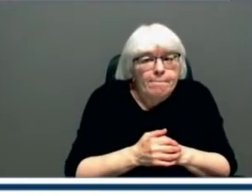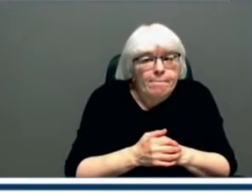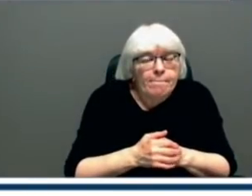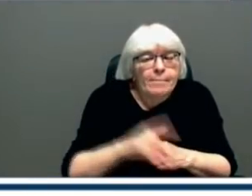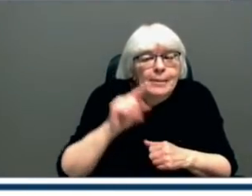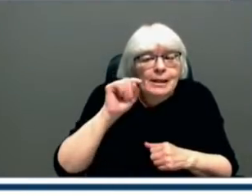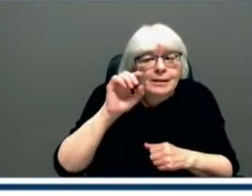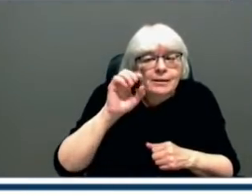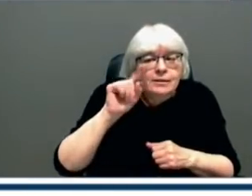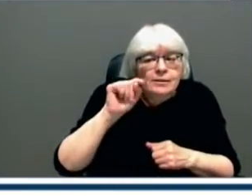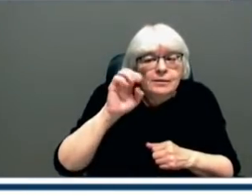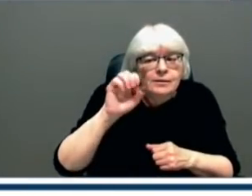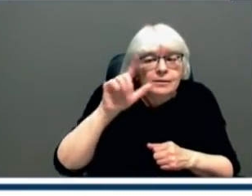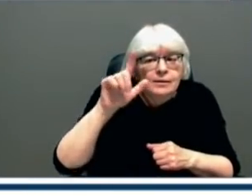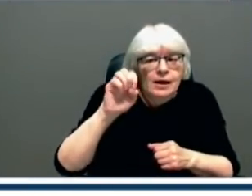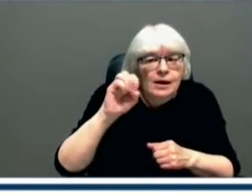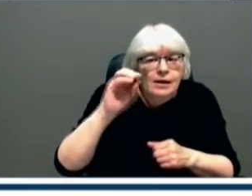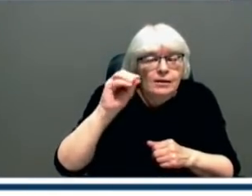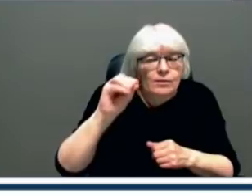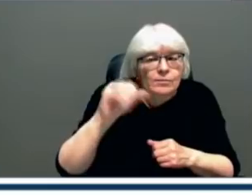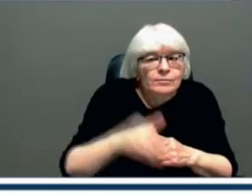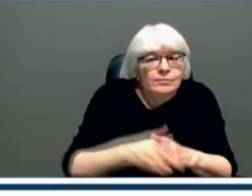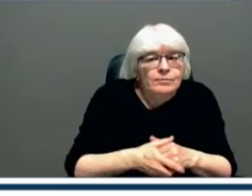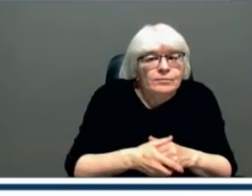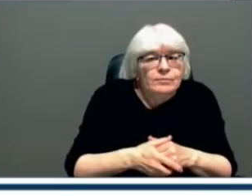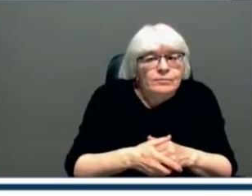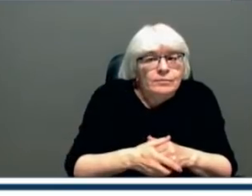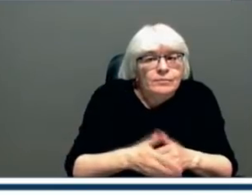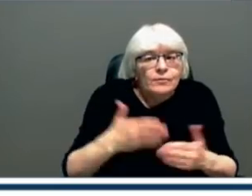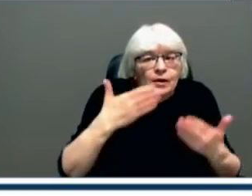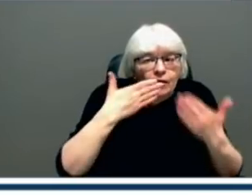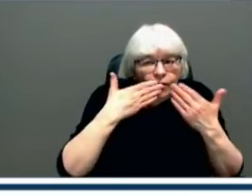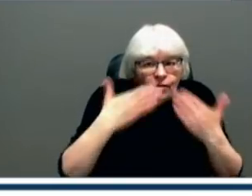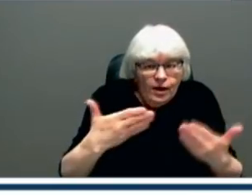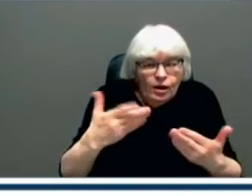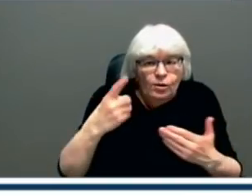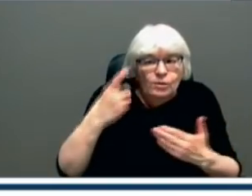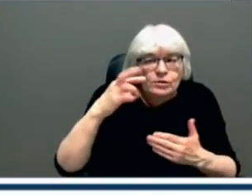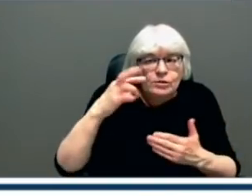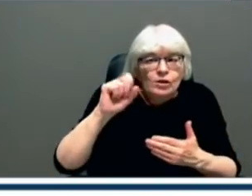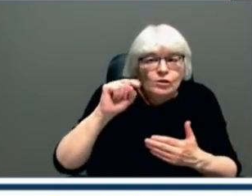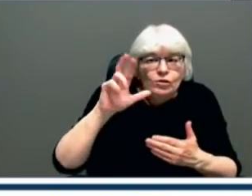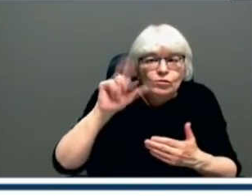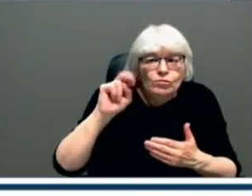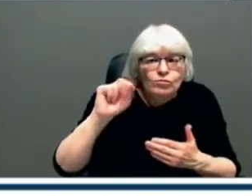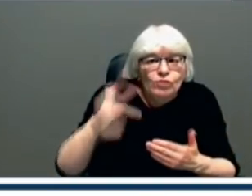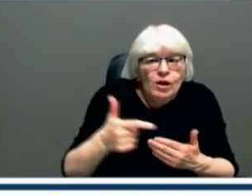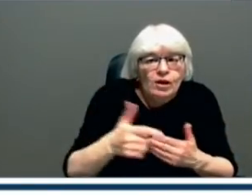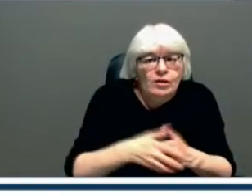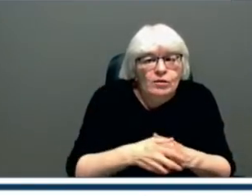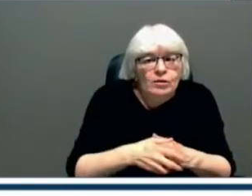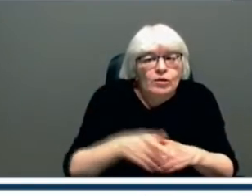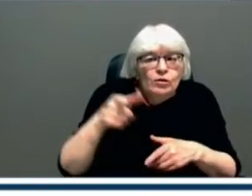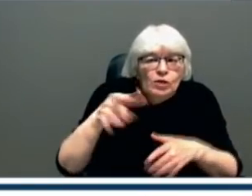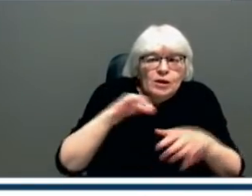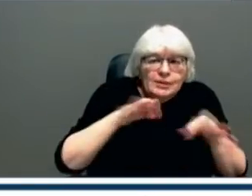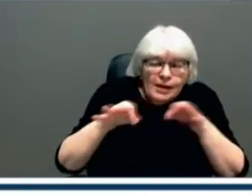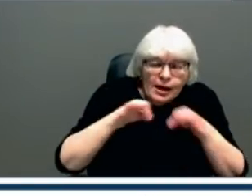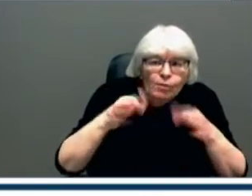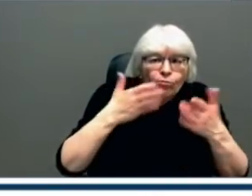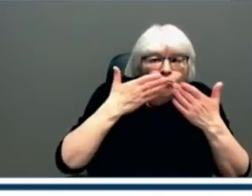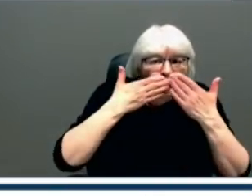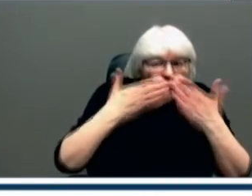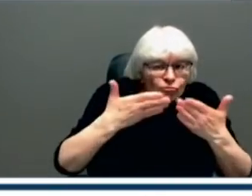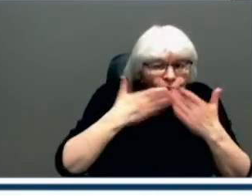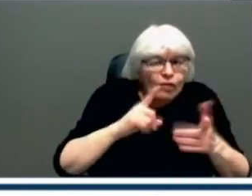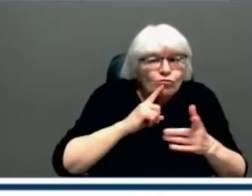Thank you very much, Dr. Strang, and thank you for making yourself available today. We really appreciate it. Dr. Strang, in February at